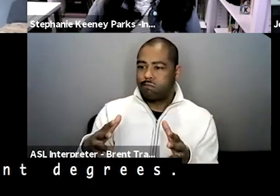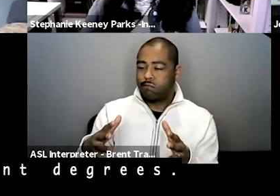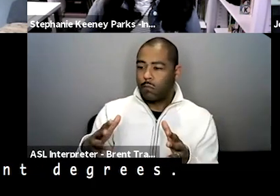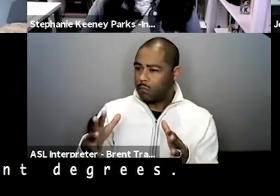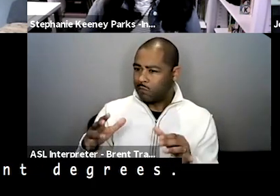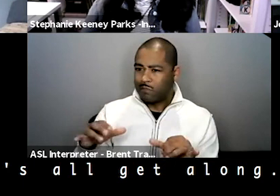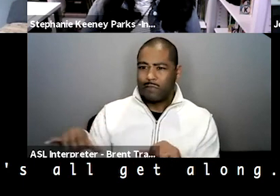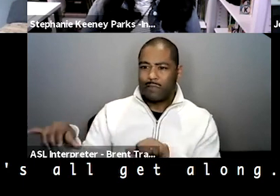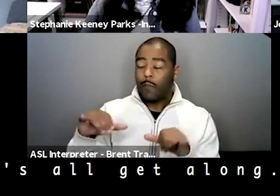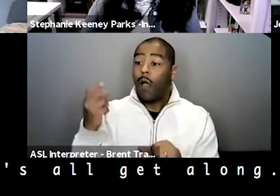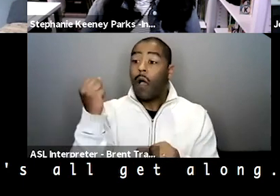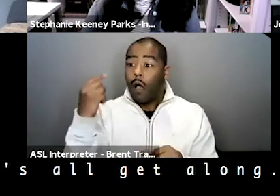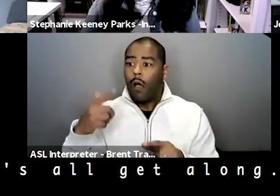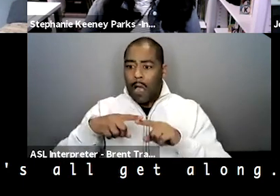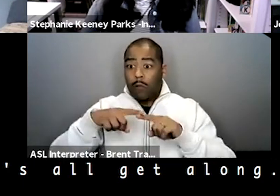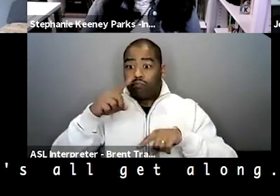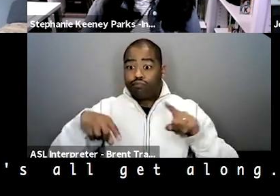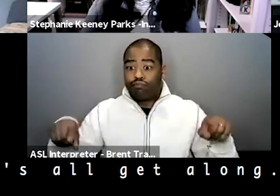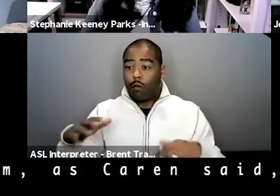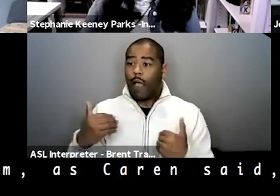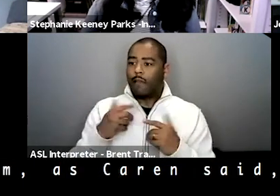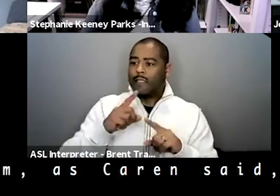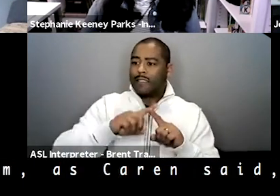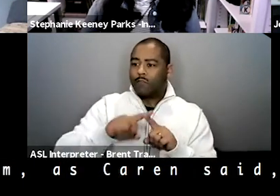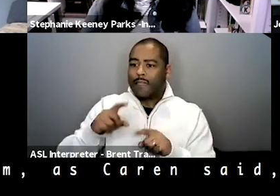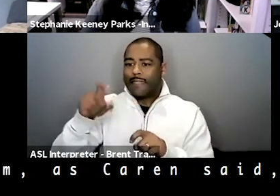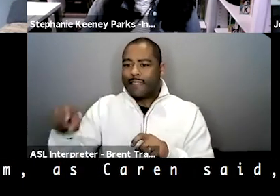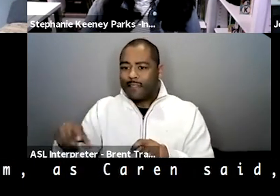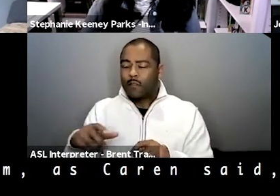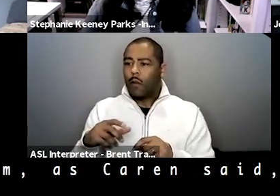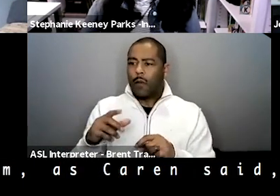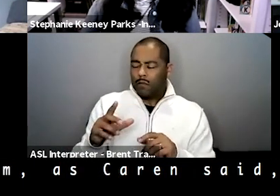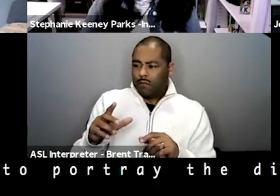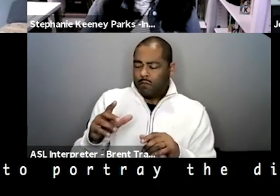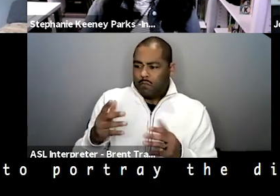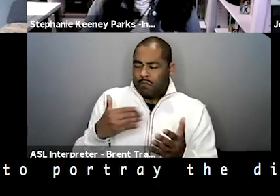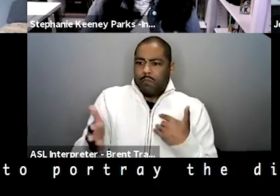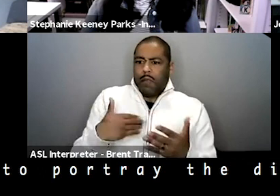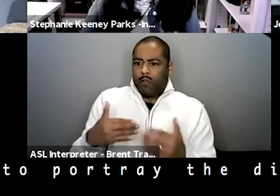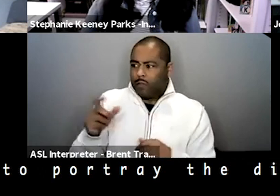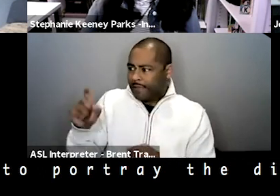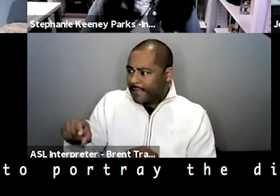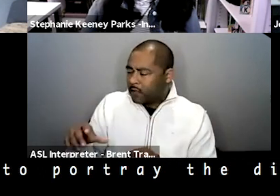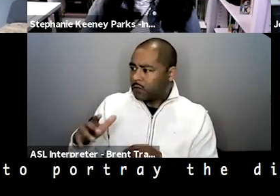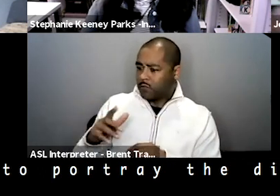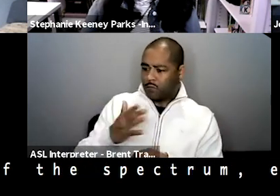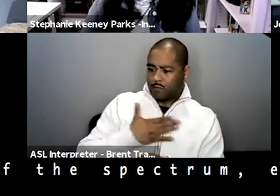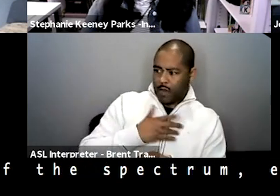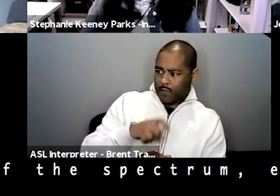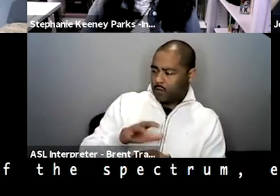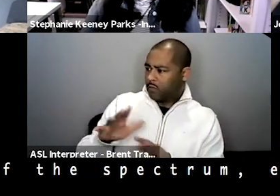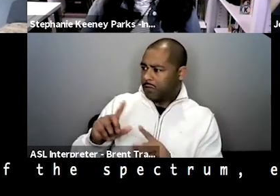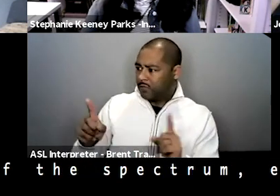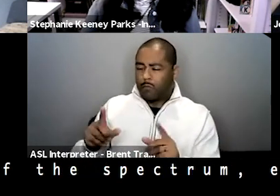and let's all get along. And so in the film, we, as Caren said, we wanted to portray the different parts